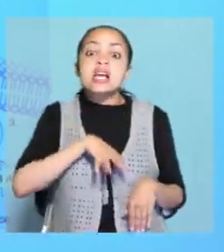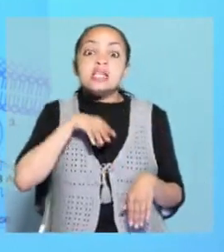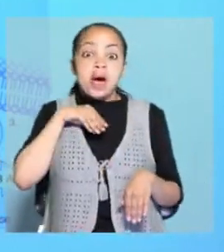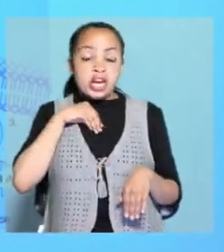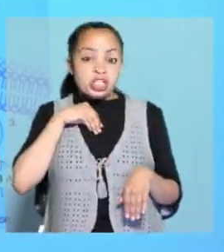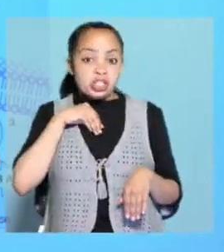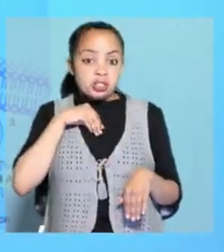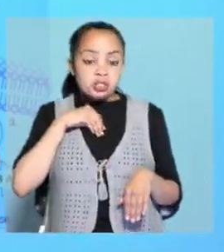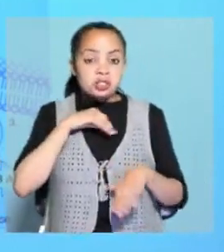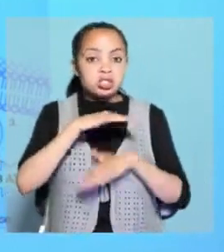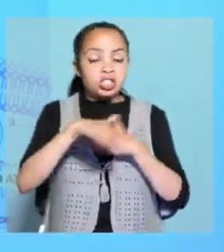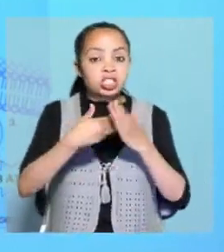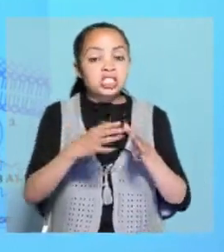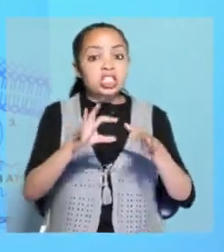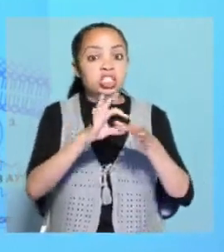chain totally.